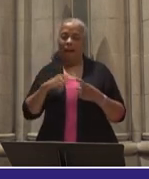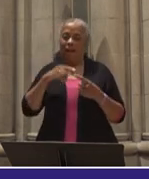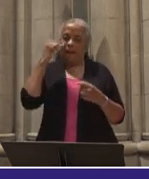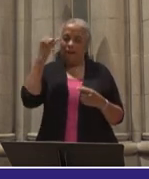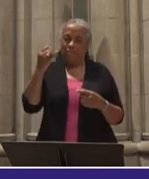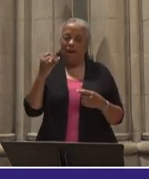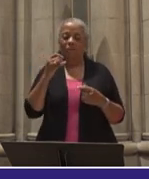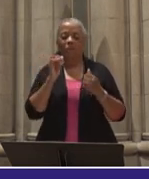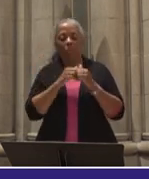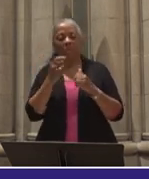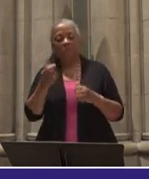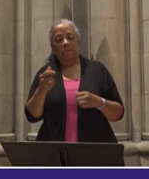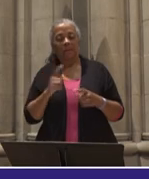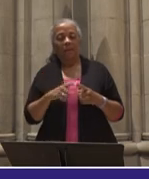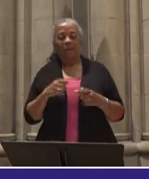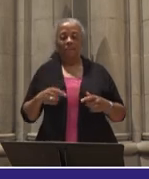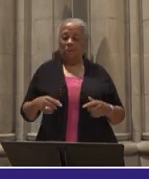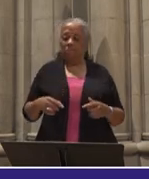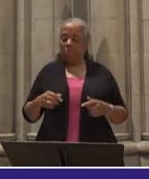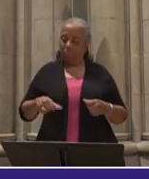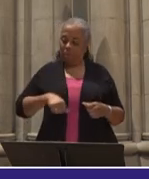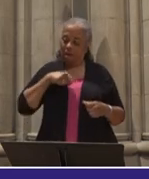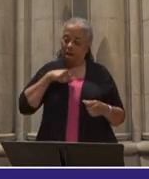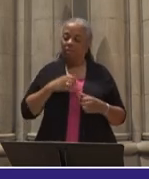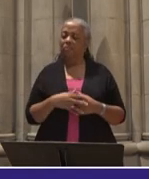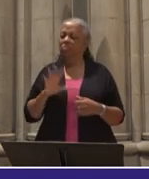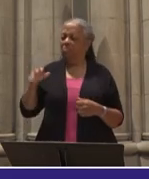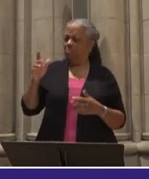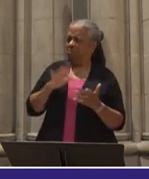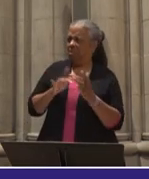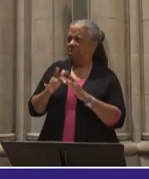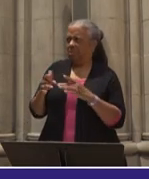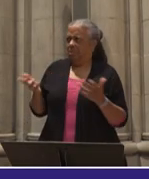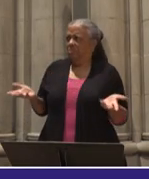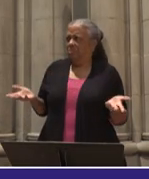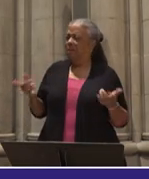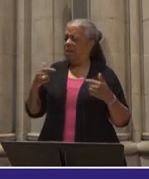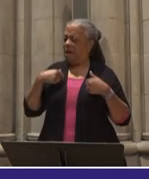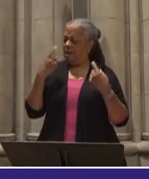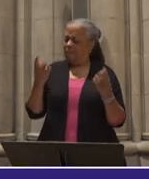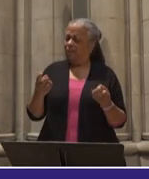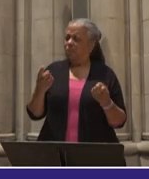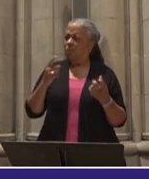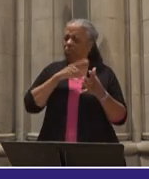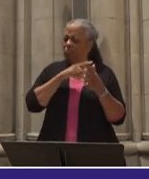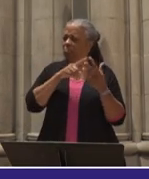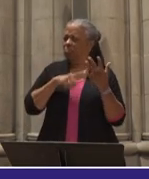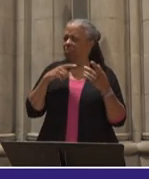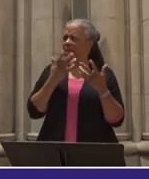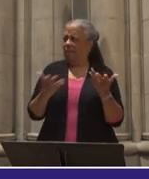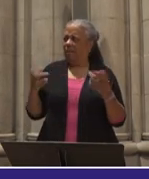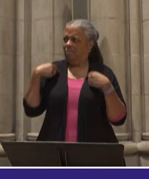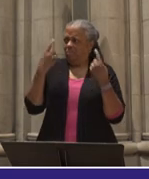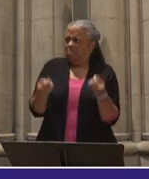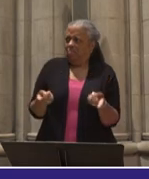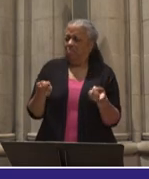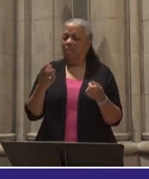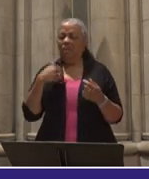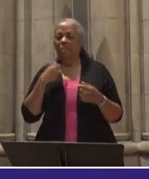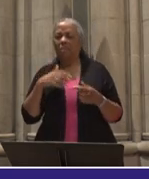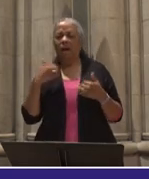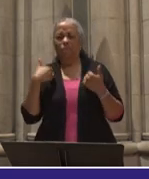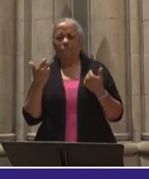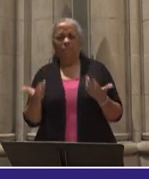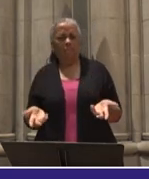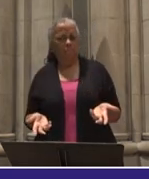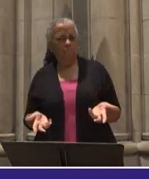with a bit of self-righteous pride, "But Jesus, I've been doing these things since my